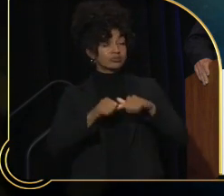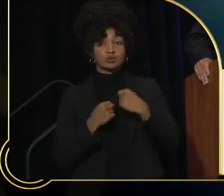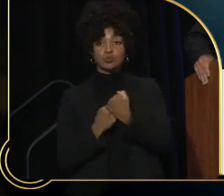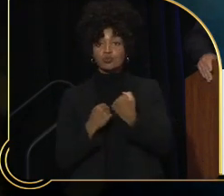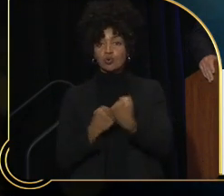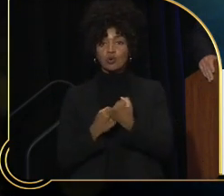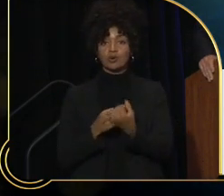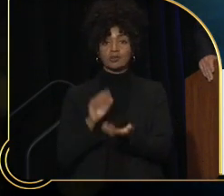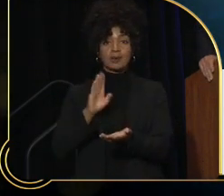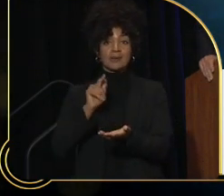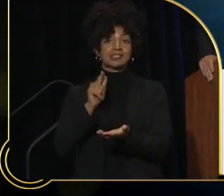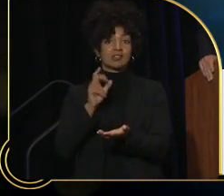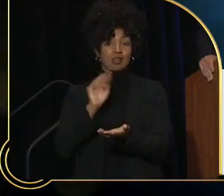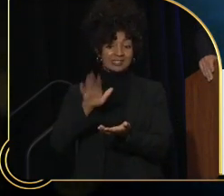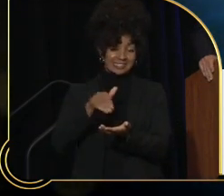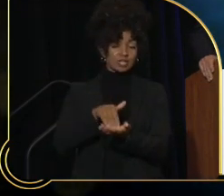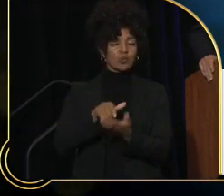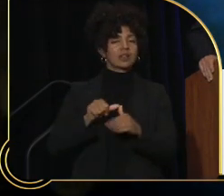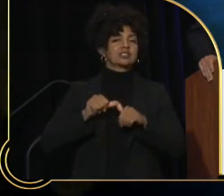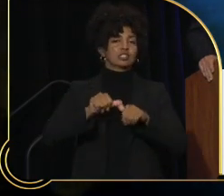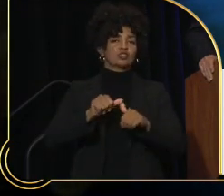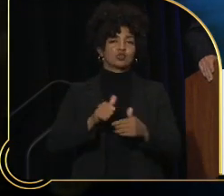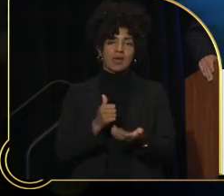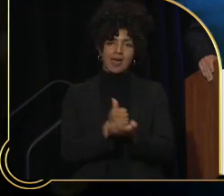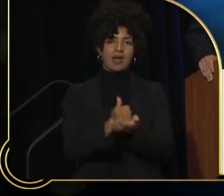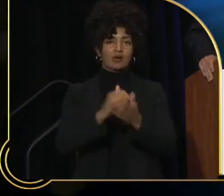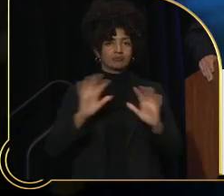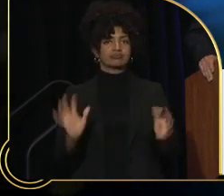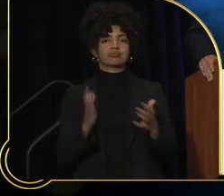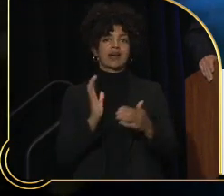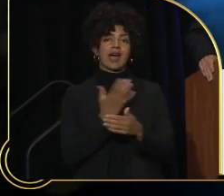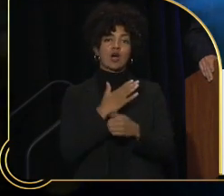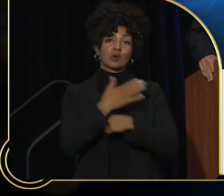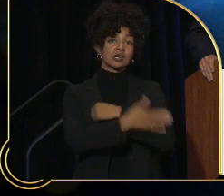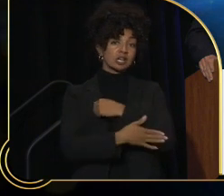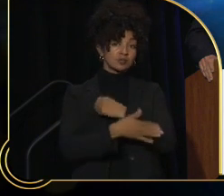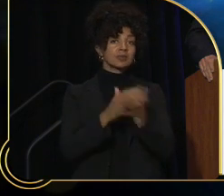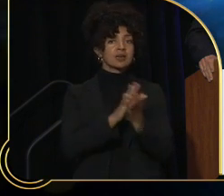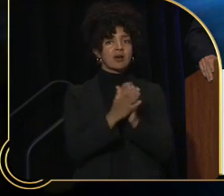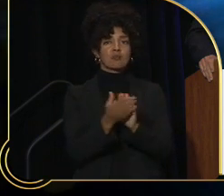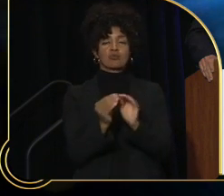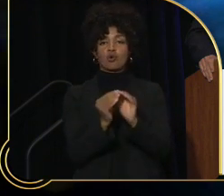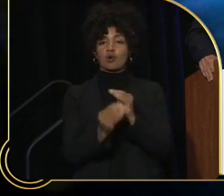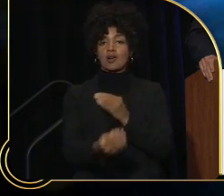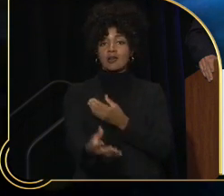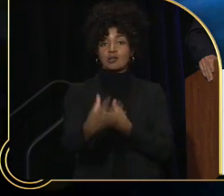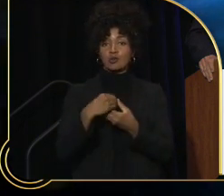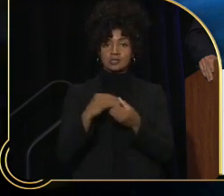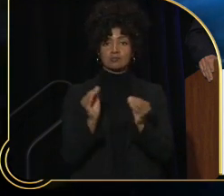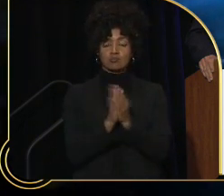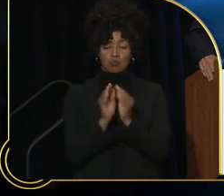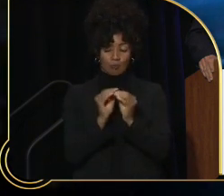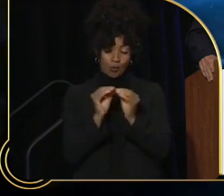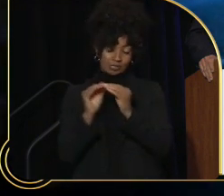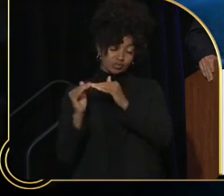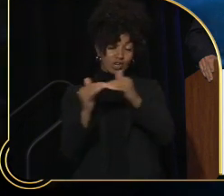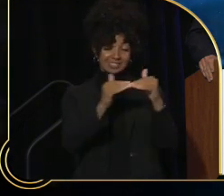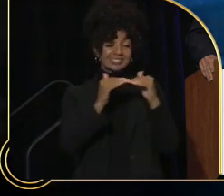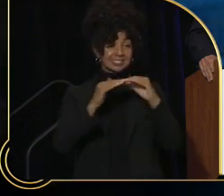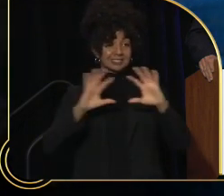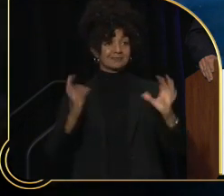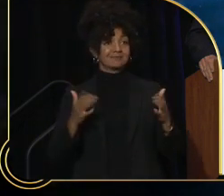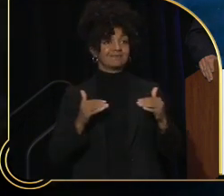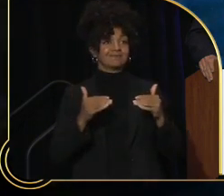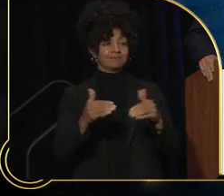will continue to help our nation become a more inclusive and a more just one. It's been an honor to